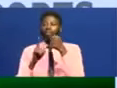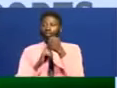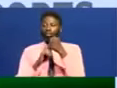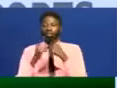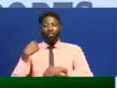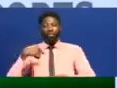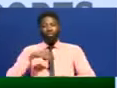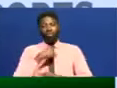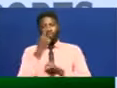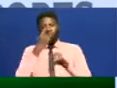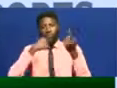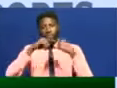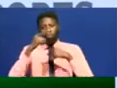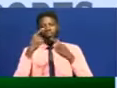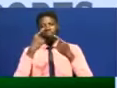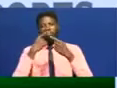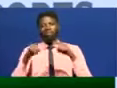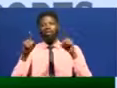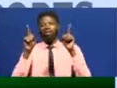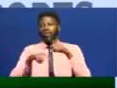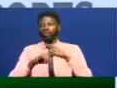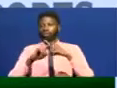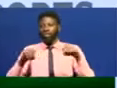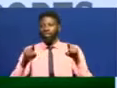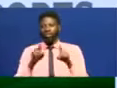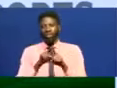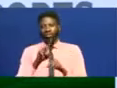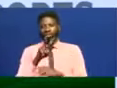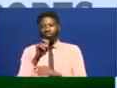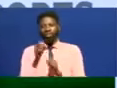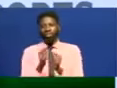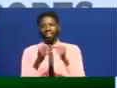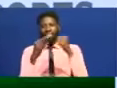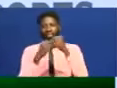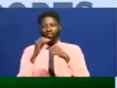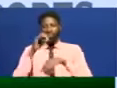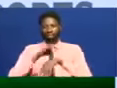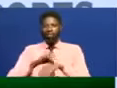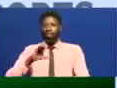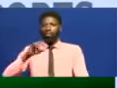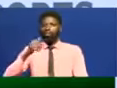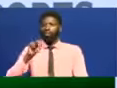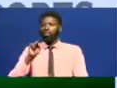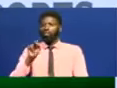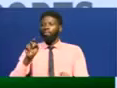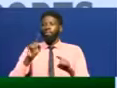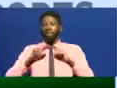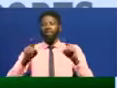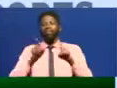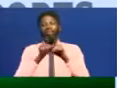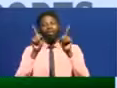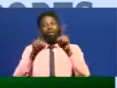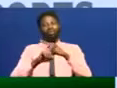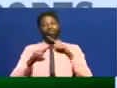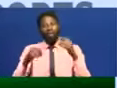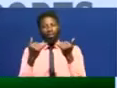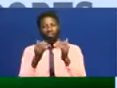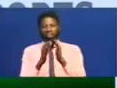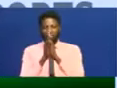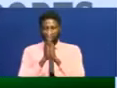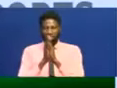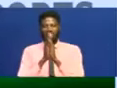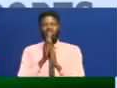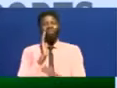away, like in 2018, when we got CHAN and it was taken away, they are now praying that it is taken